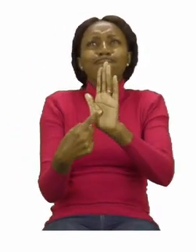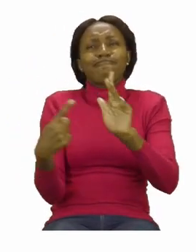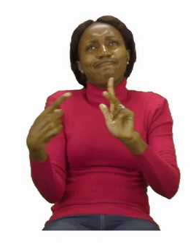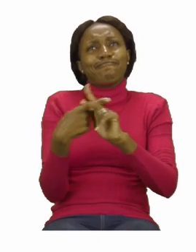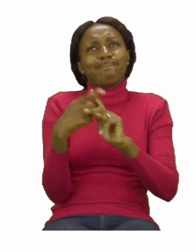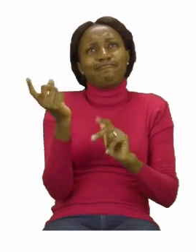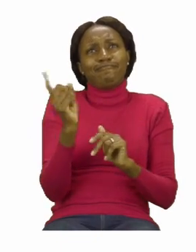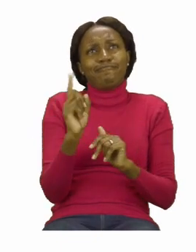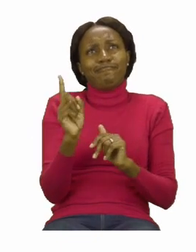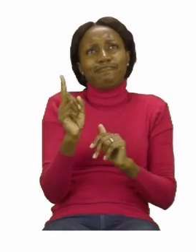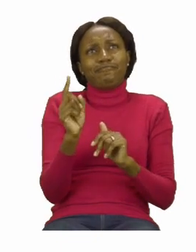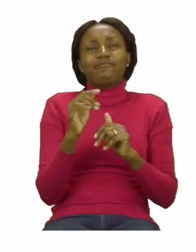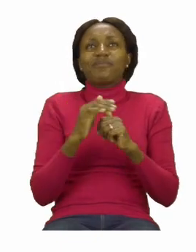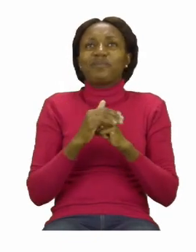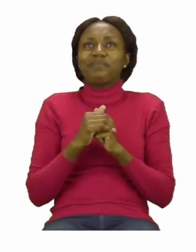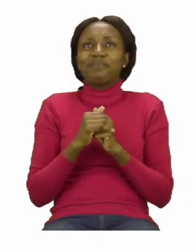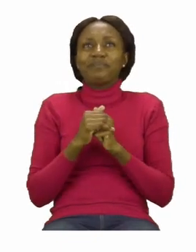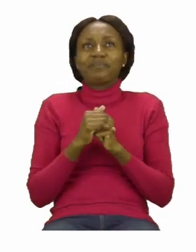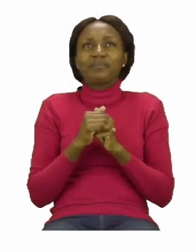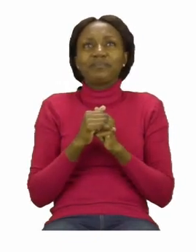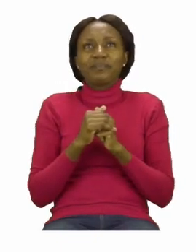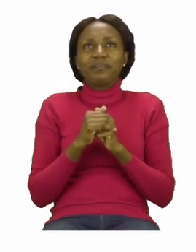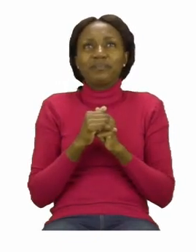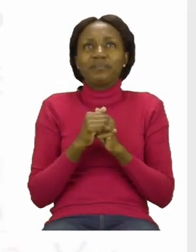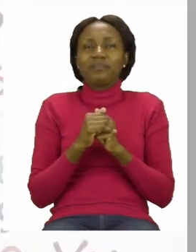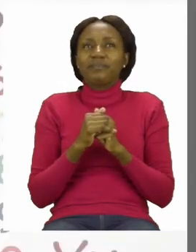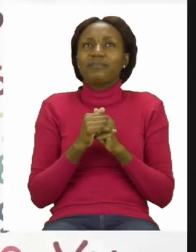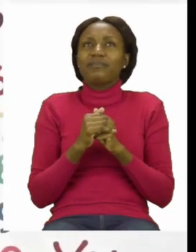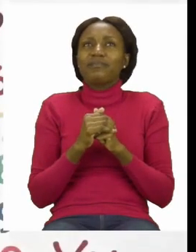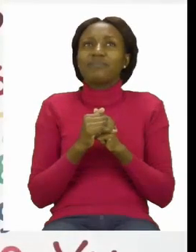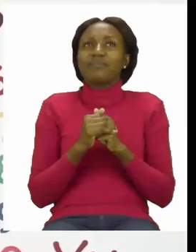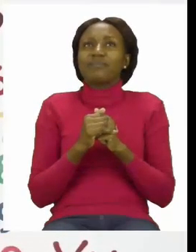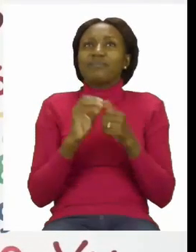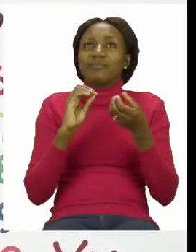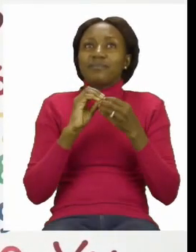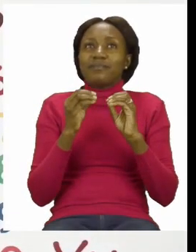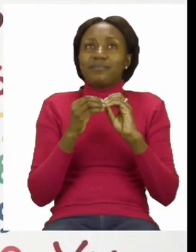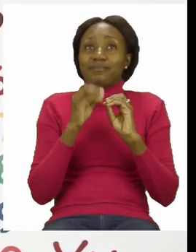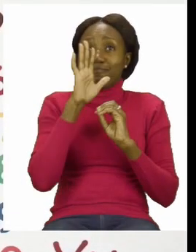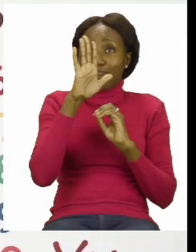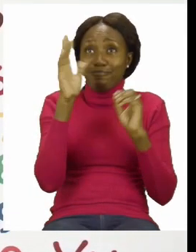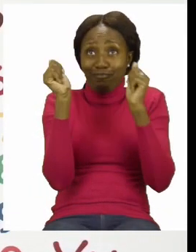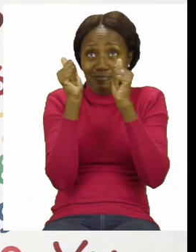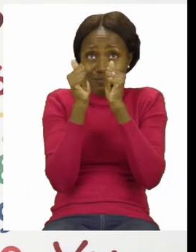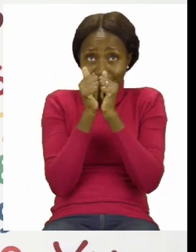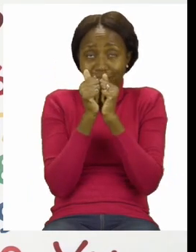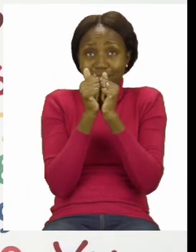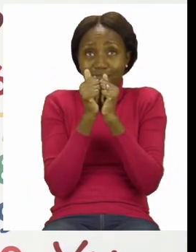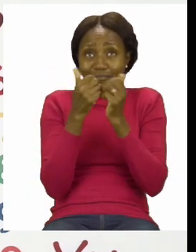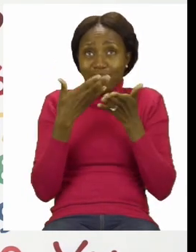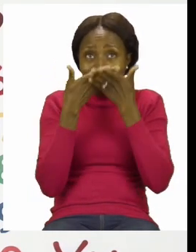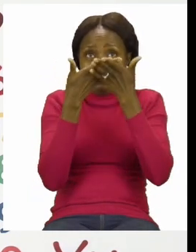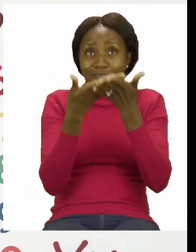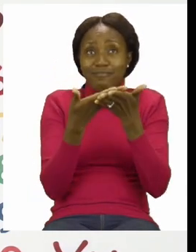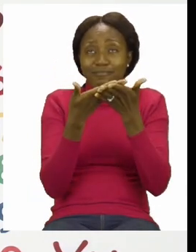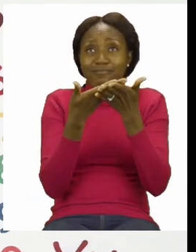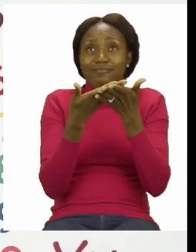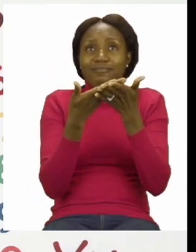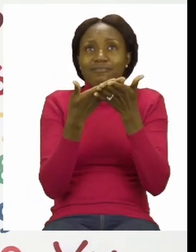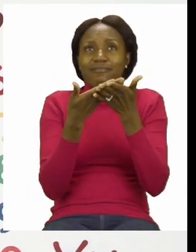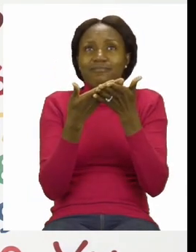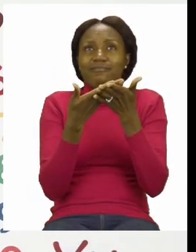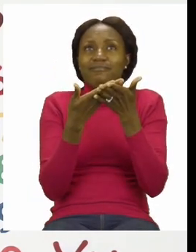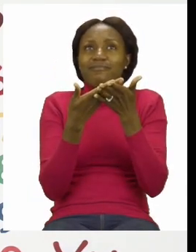are the correct words. We're going to do number 5 together. So let's take a look at the board. Now